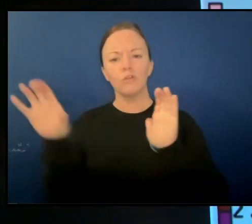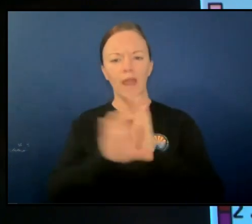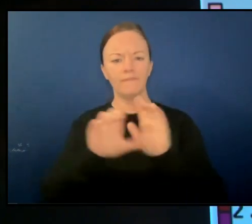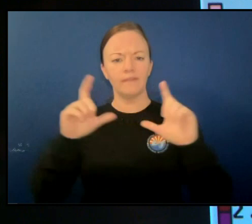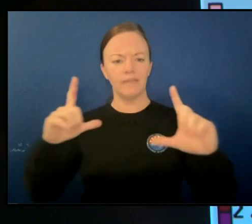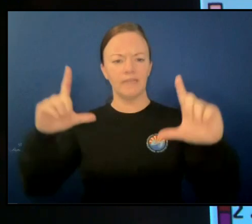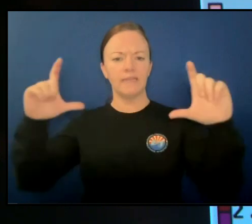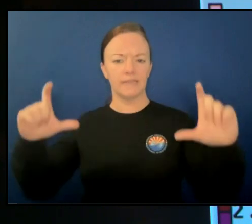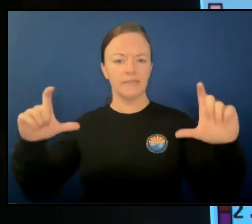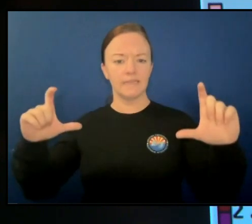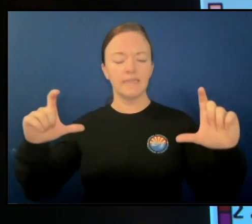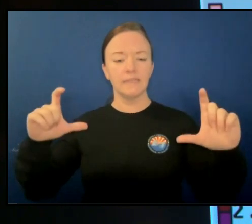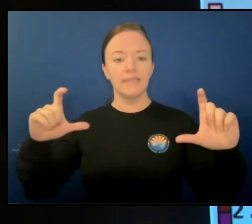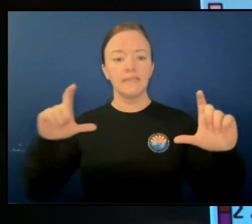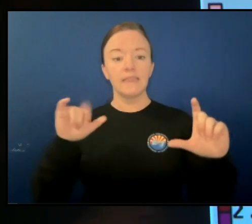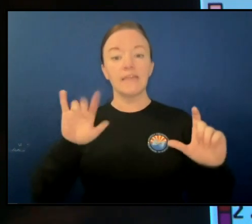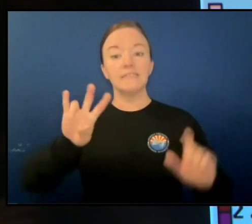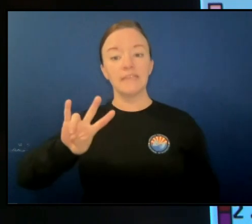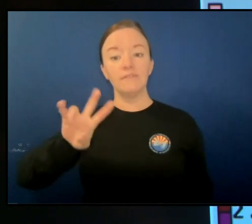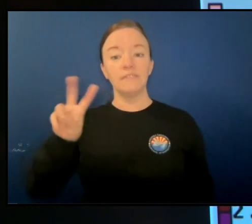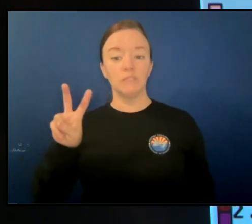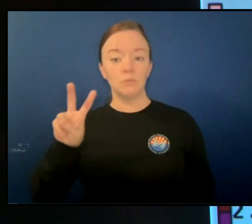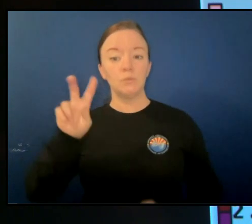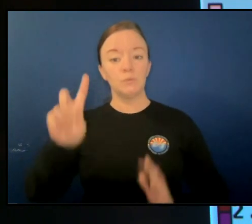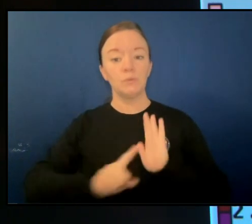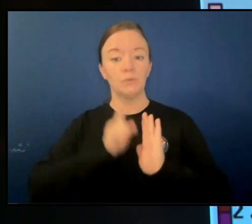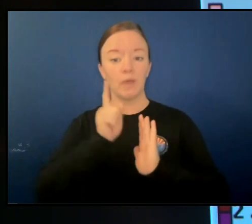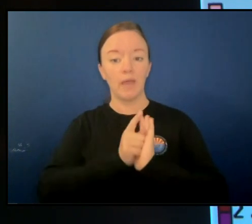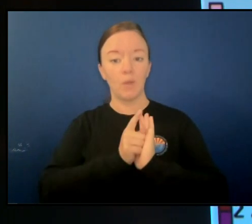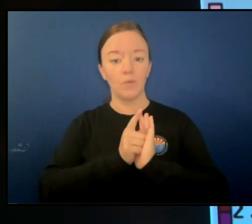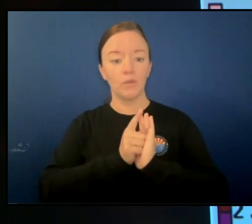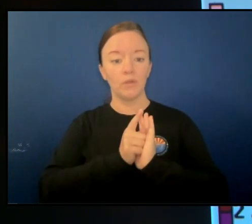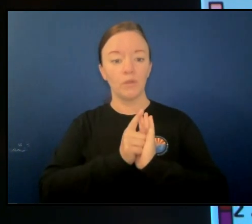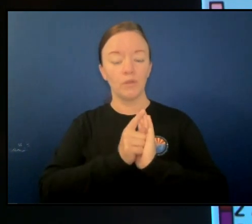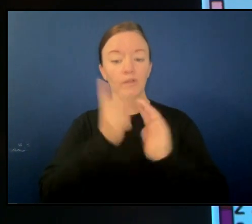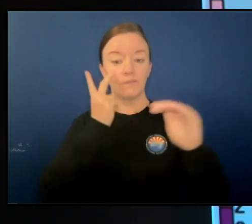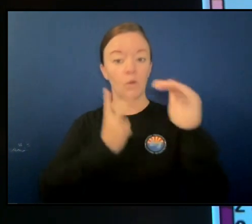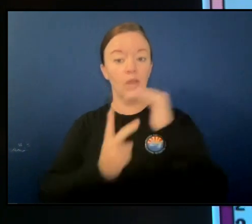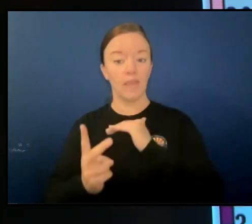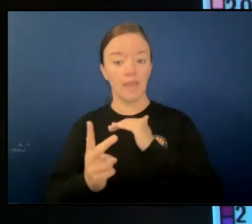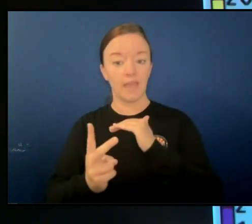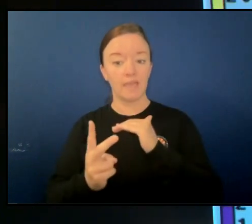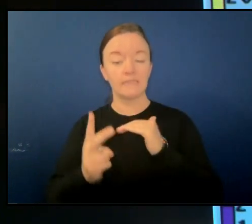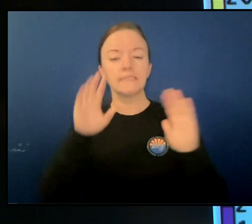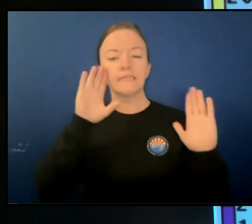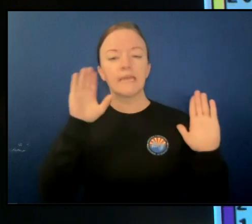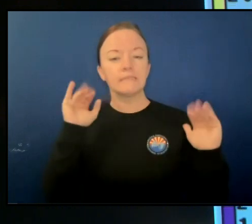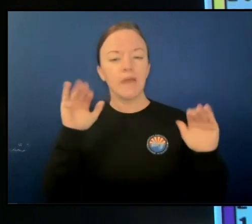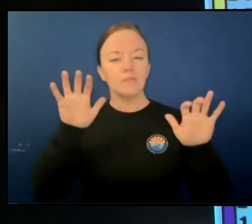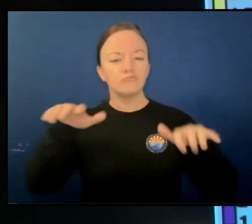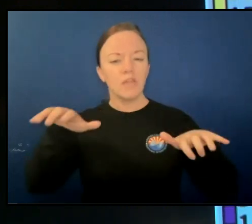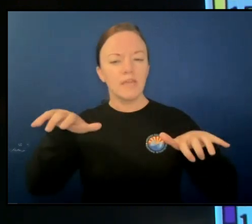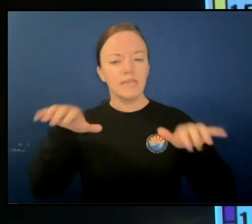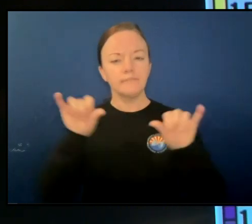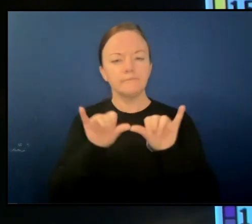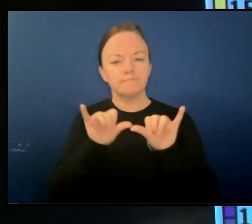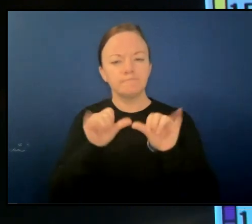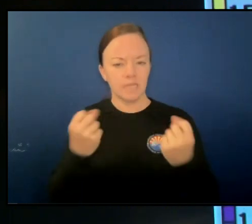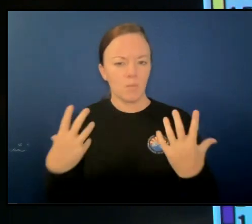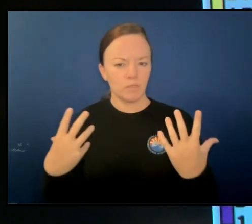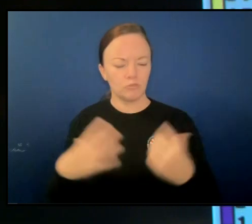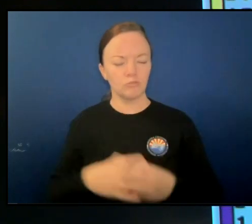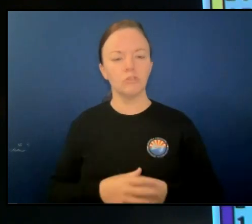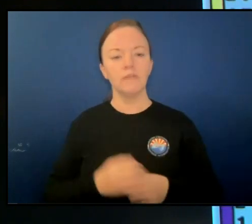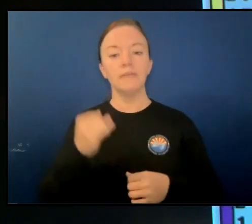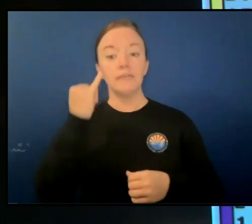you'll notice is the 72-hour forecast for how much rainfall we're expecting. If you took all the rainfall that